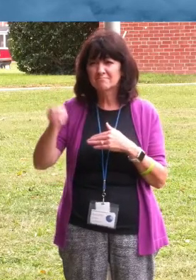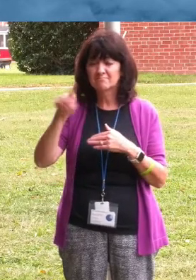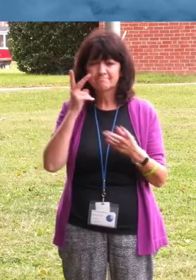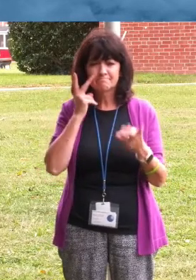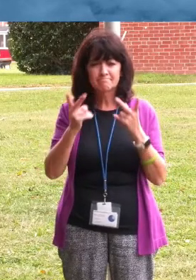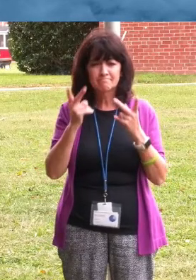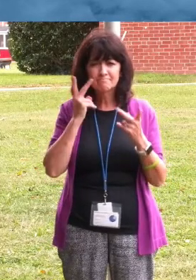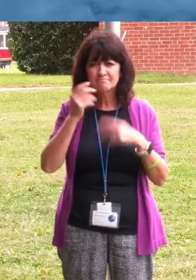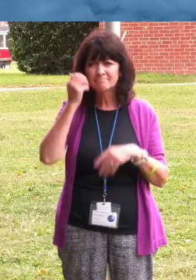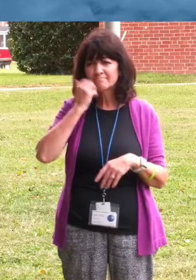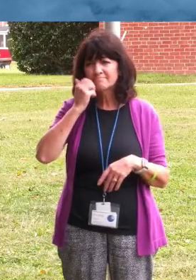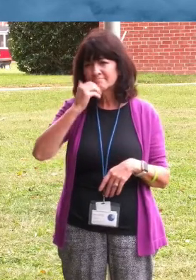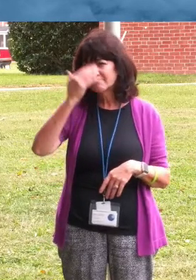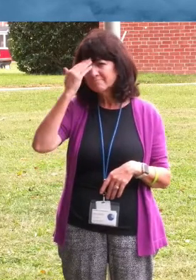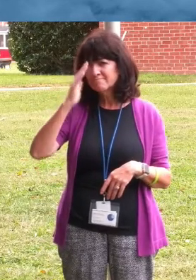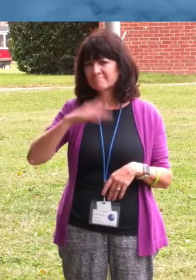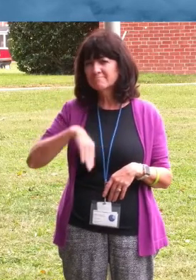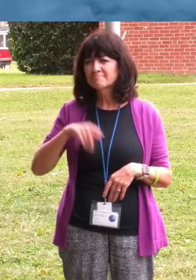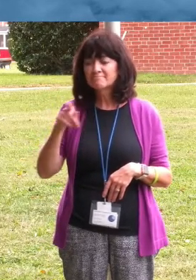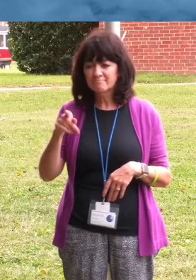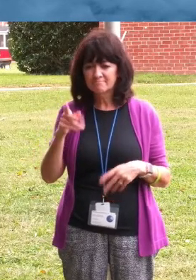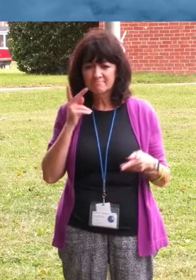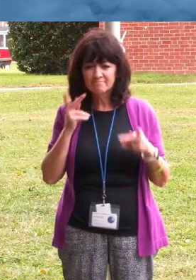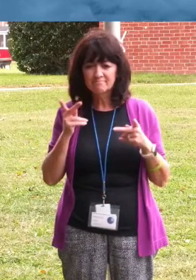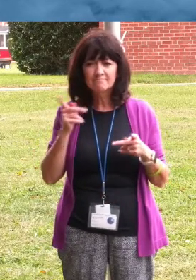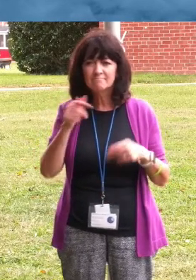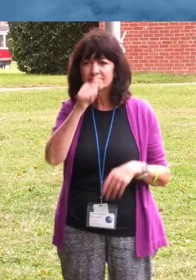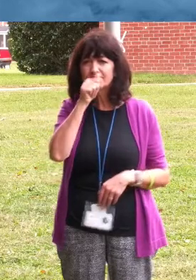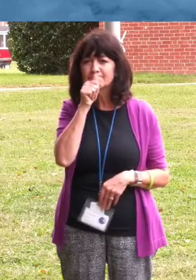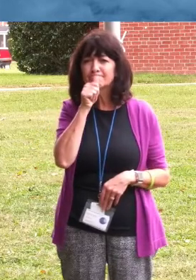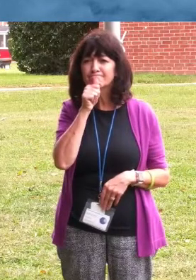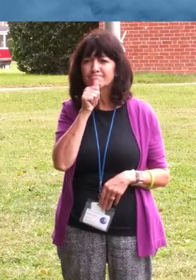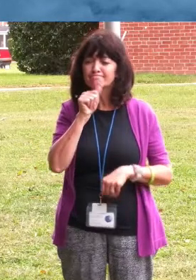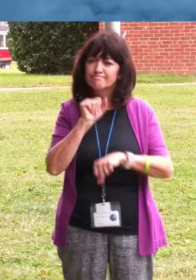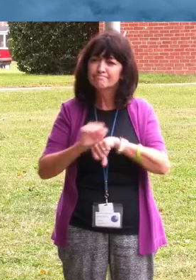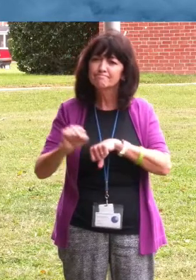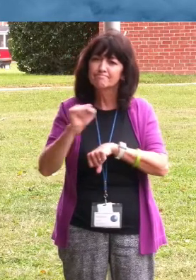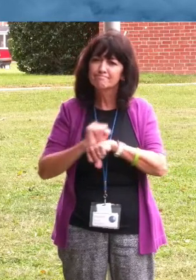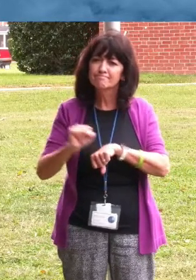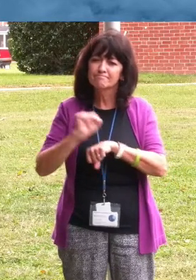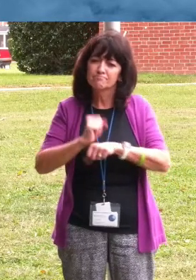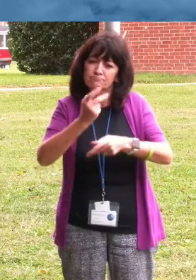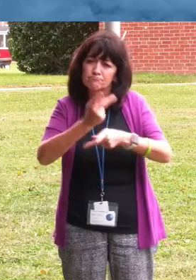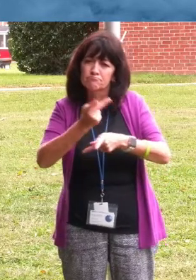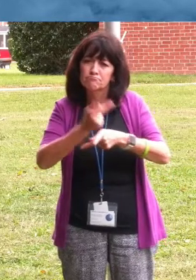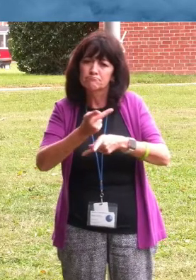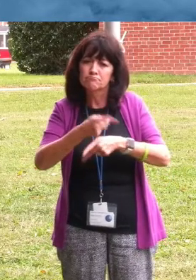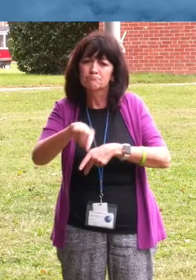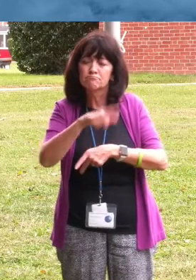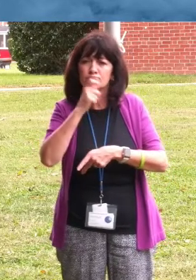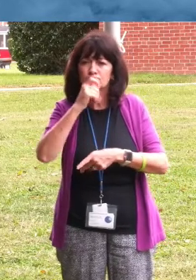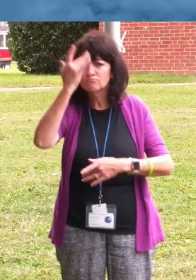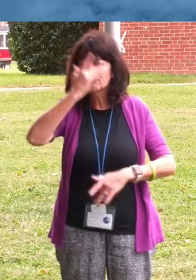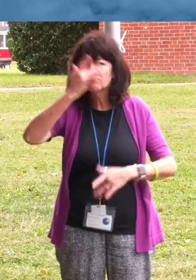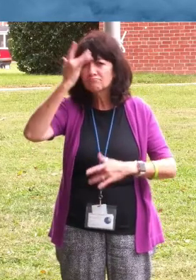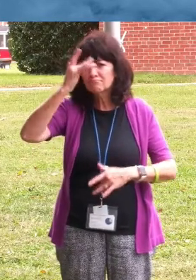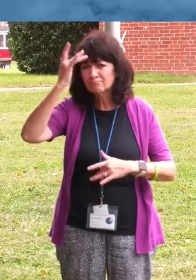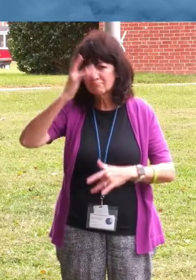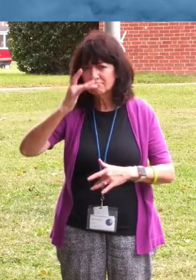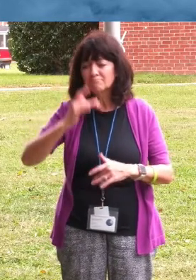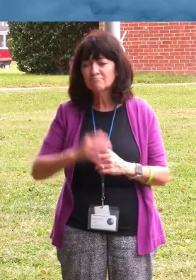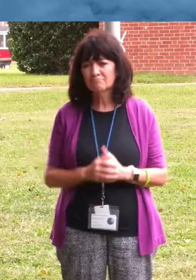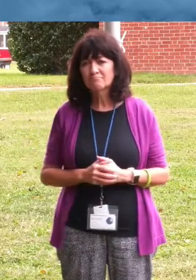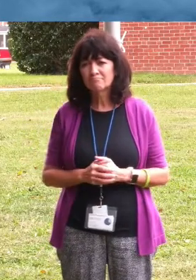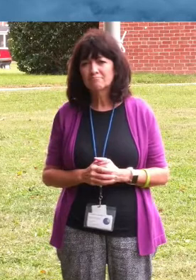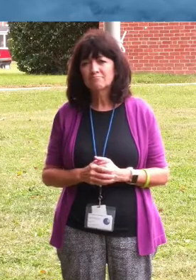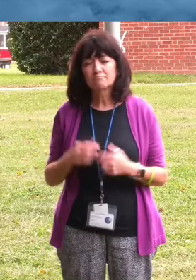it's just incredible how you can do it day after day, and many thanks to all of you for that. I'd also like to thank